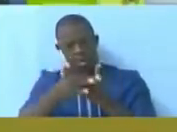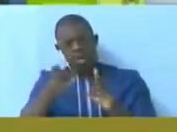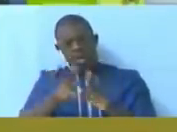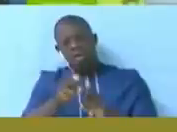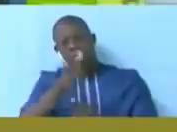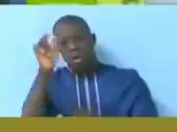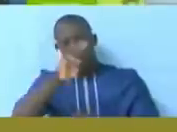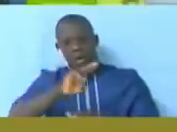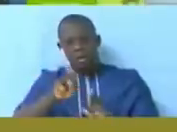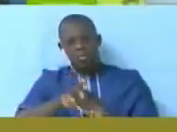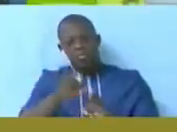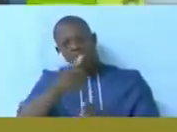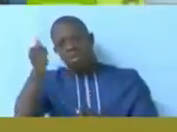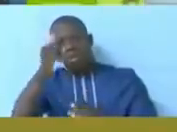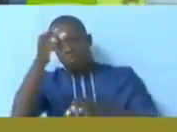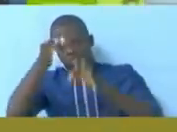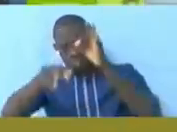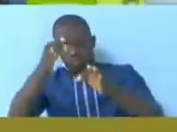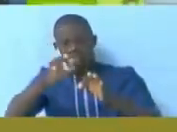And